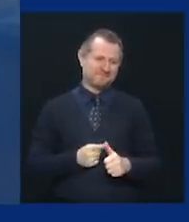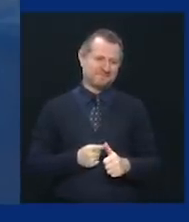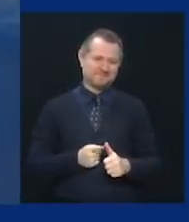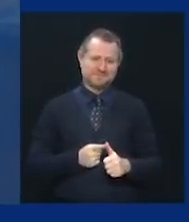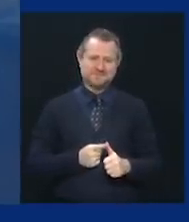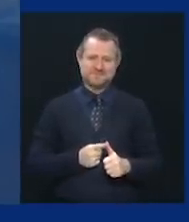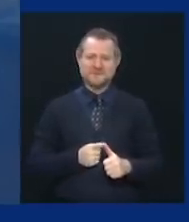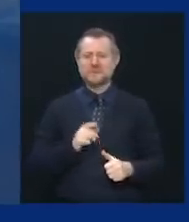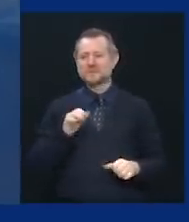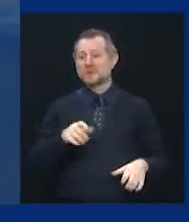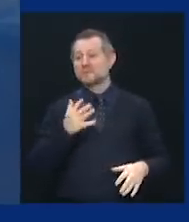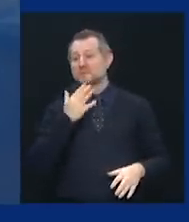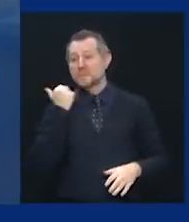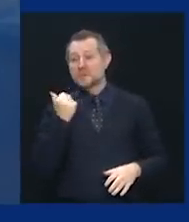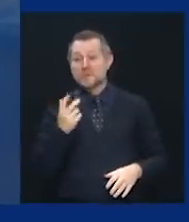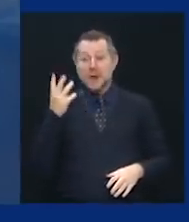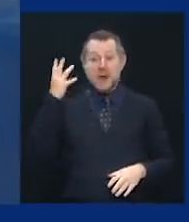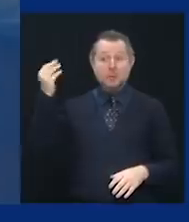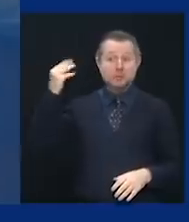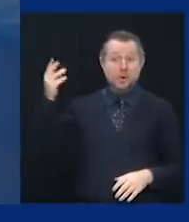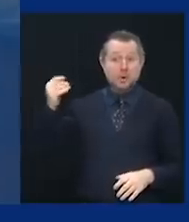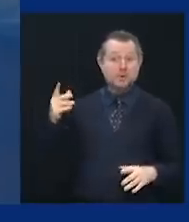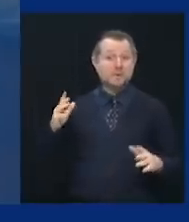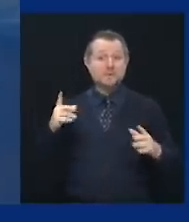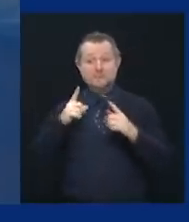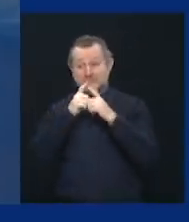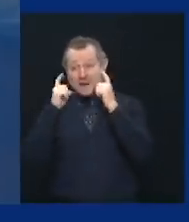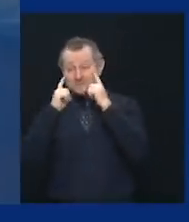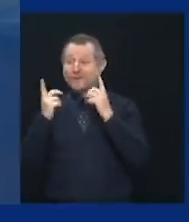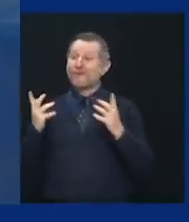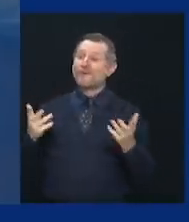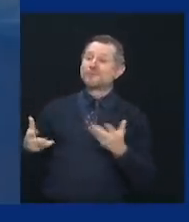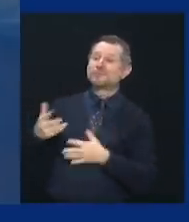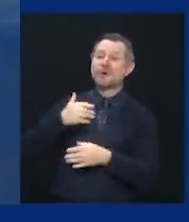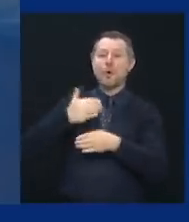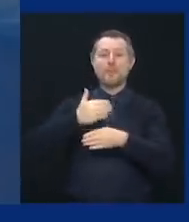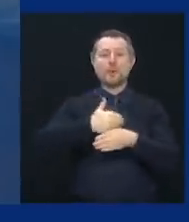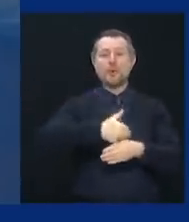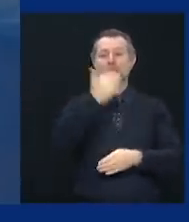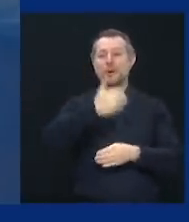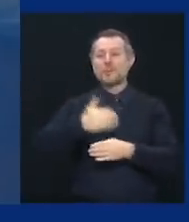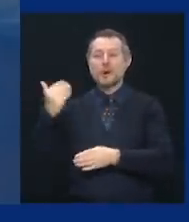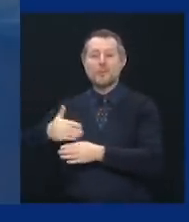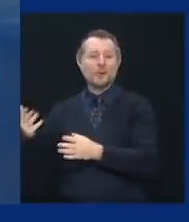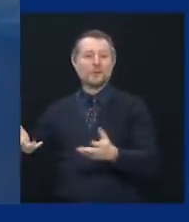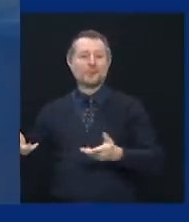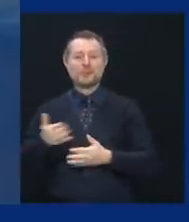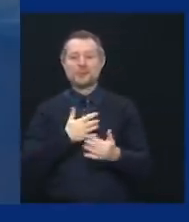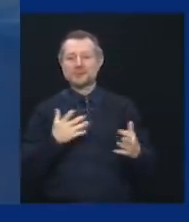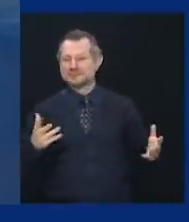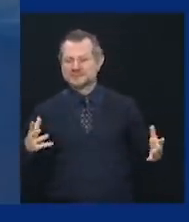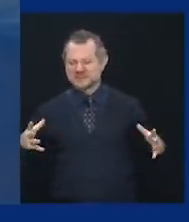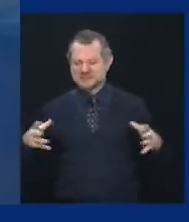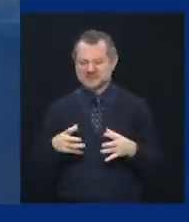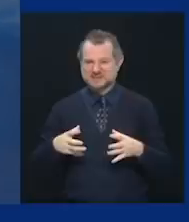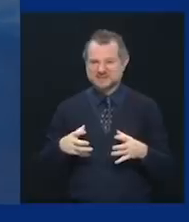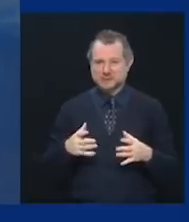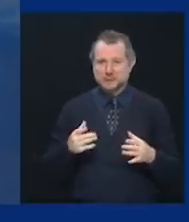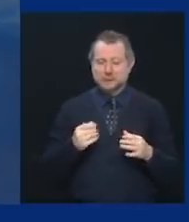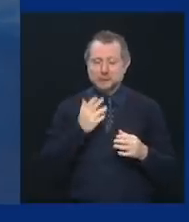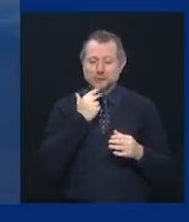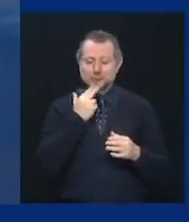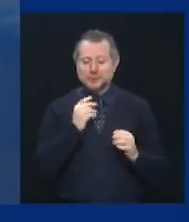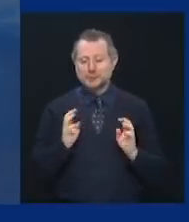you can outdoors? Are you wearing a mask? Are you keeping windows open? Are you keeping the crowd small? It's being